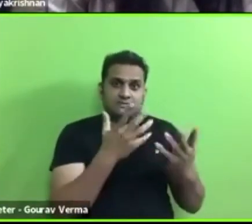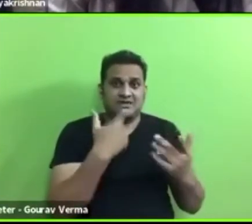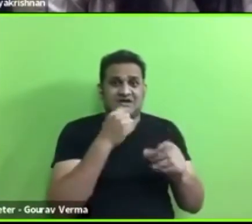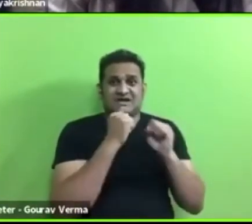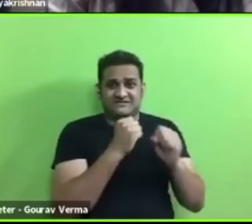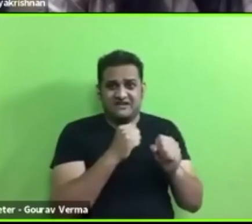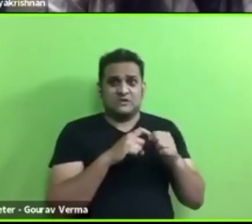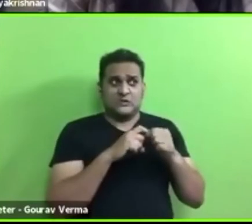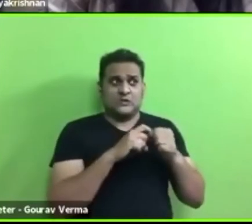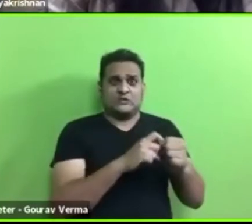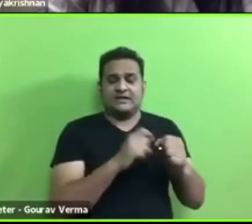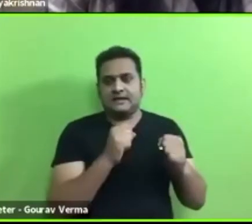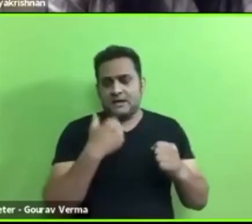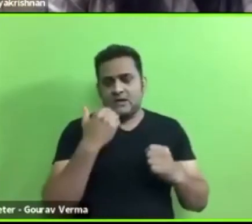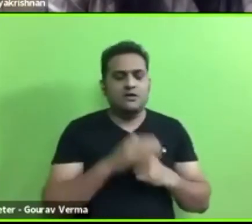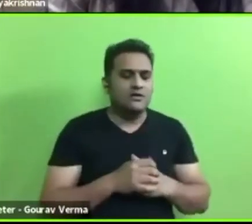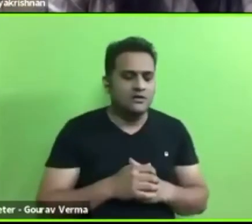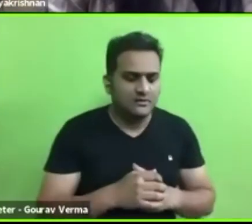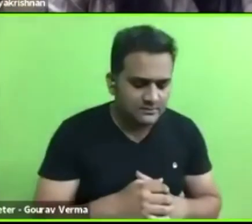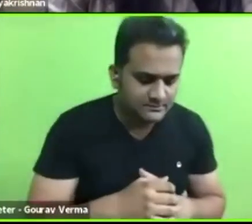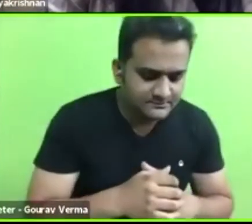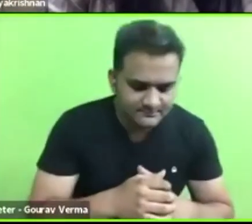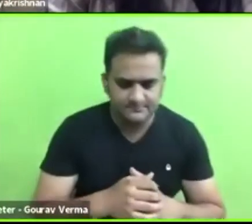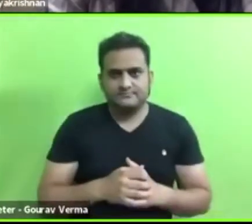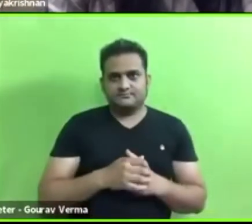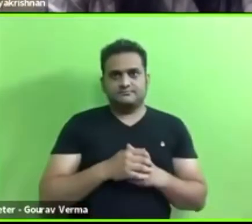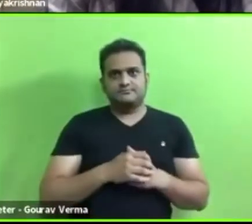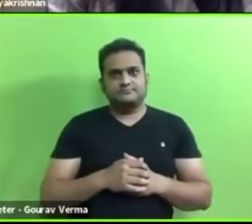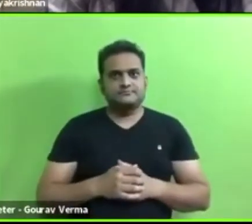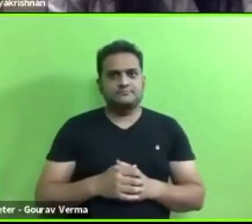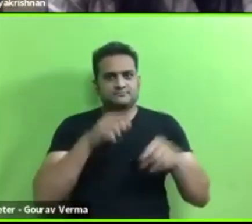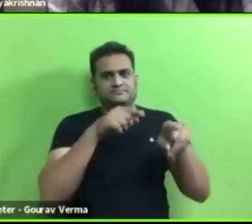for me to ask also. Is where in this whole